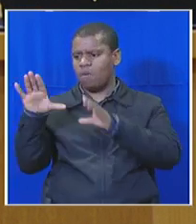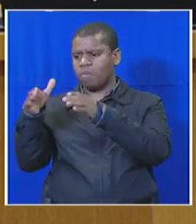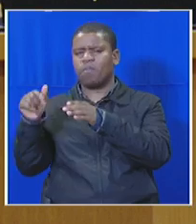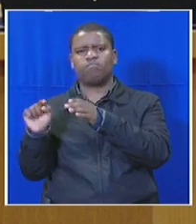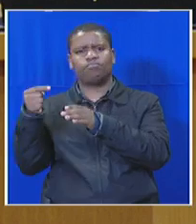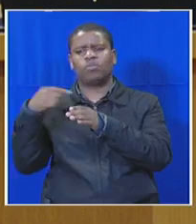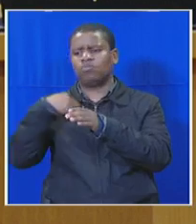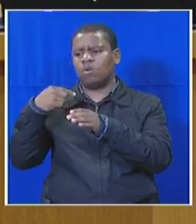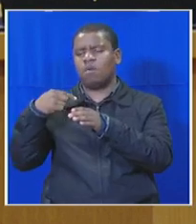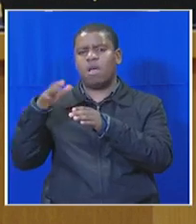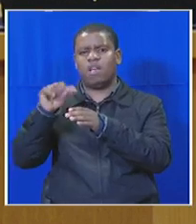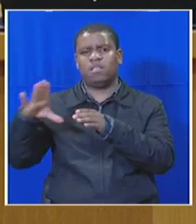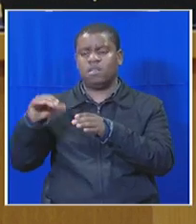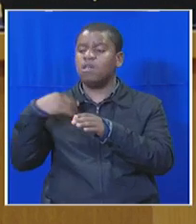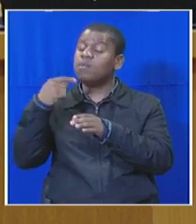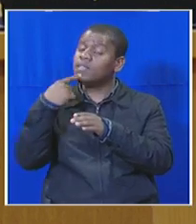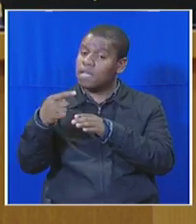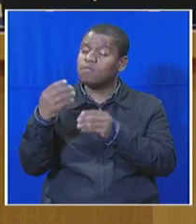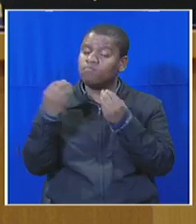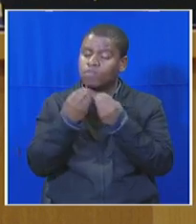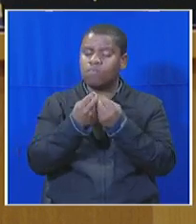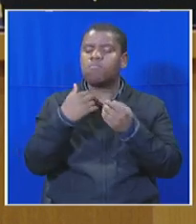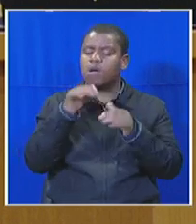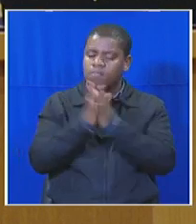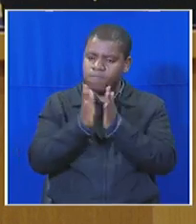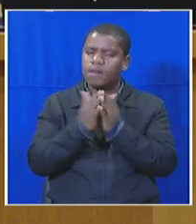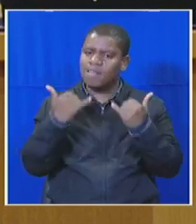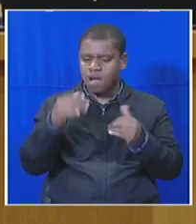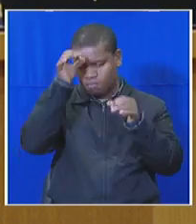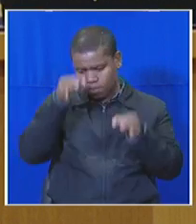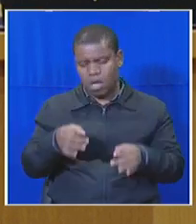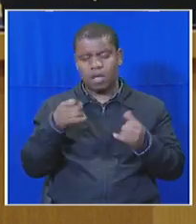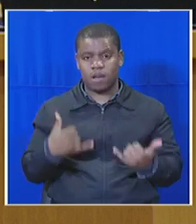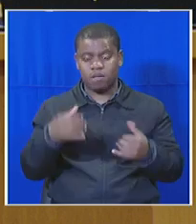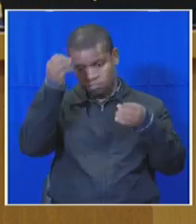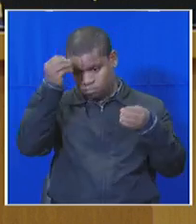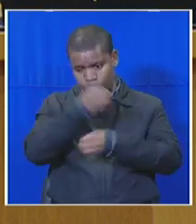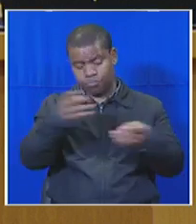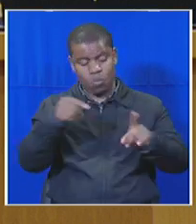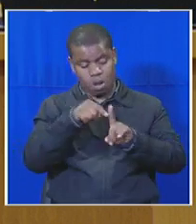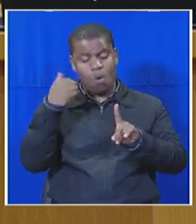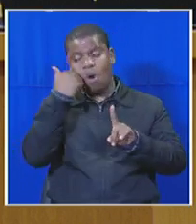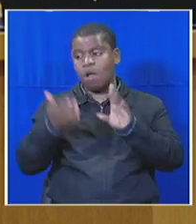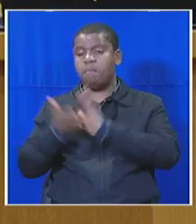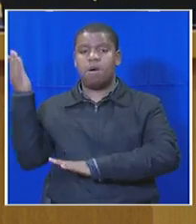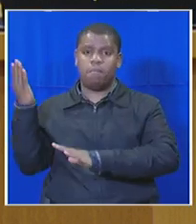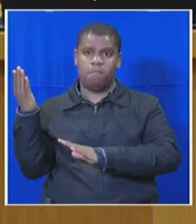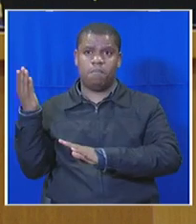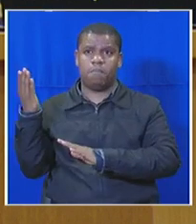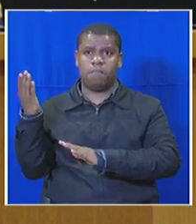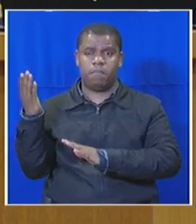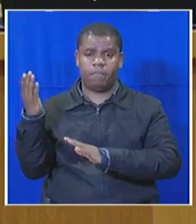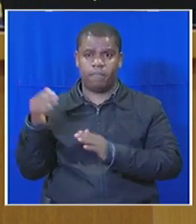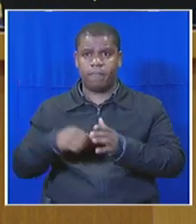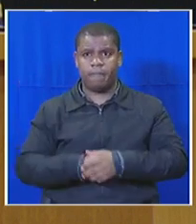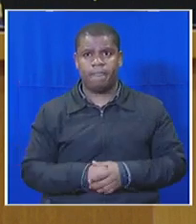a substantive motion, you make us do it immediately. When he does it, he's allowed to simply get away with it. And he's about to gap it back